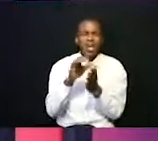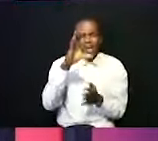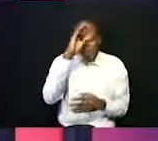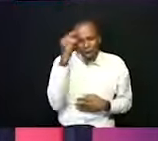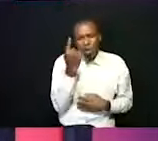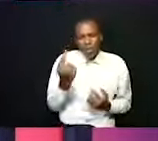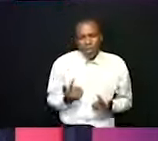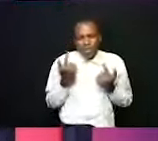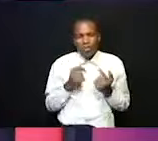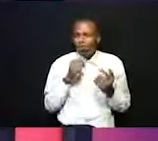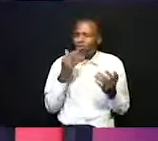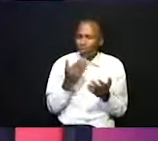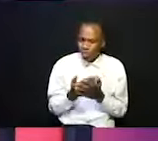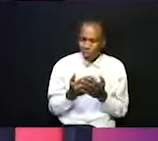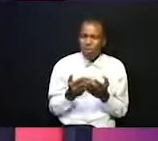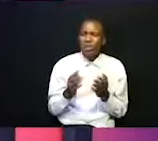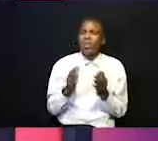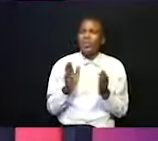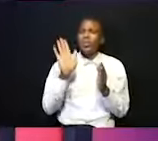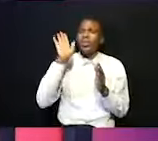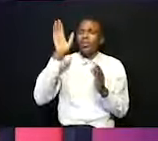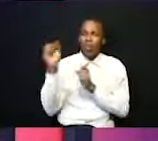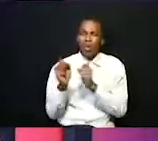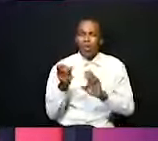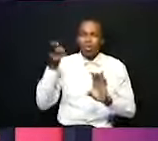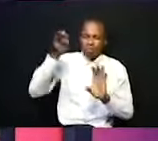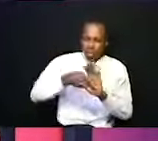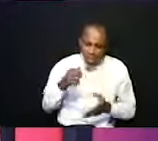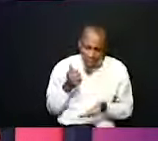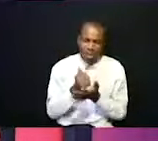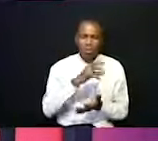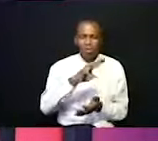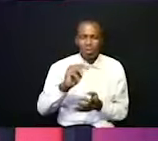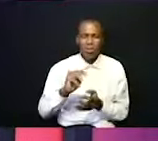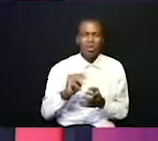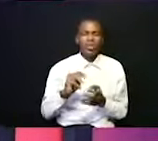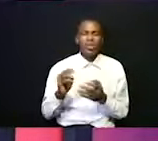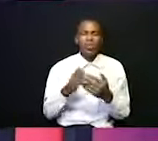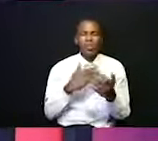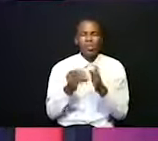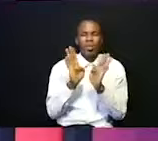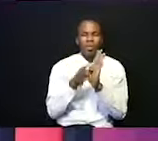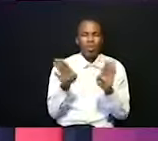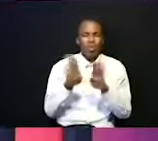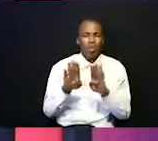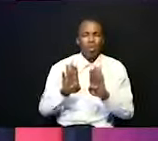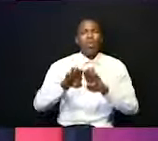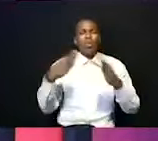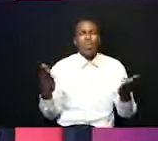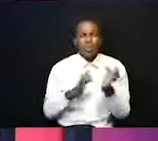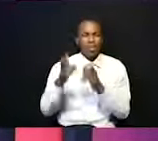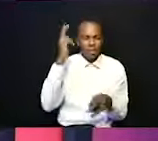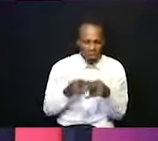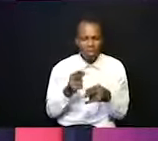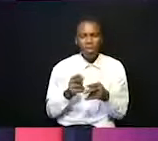your word speak for them. And may doors be opened unto them. And may they also find their